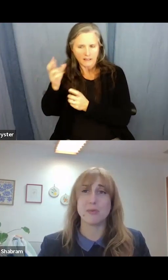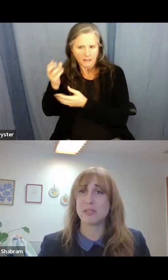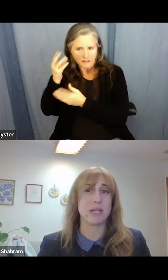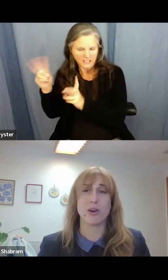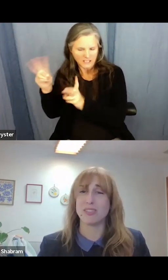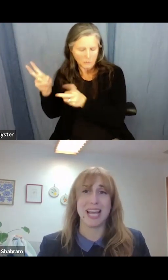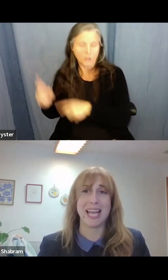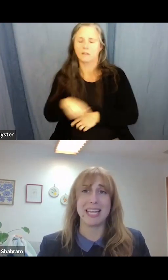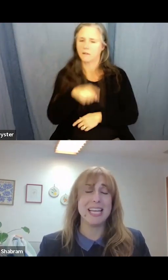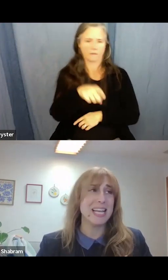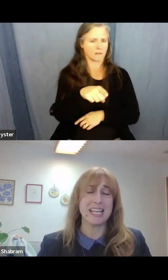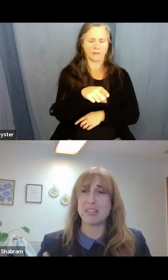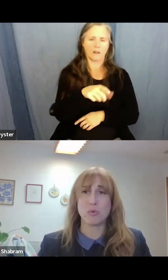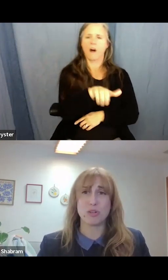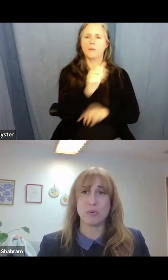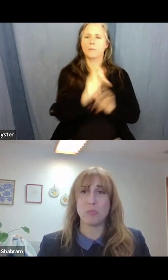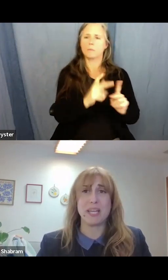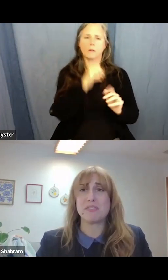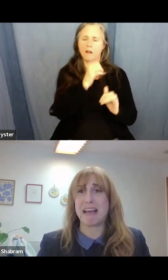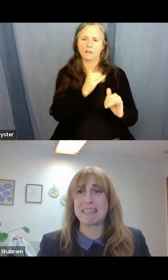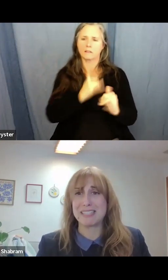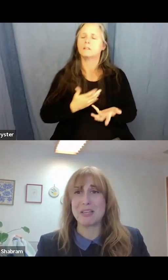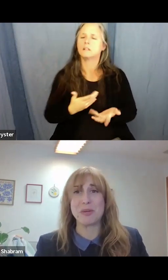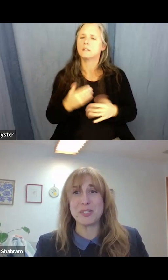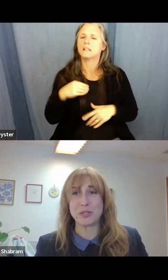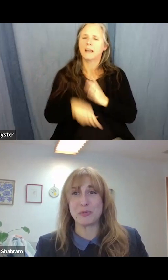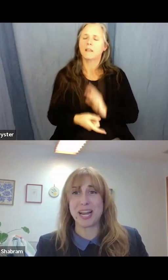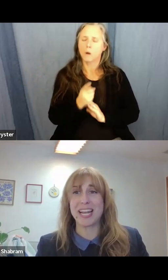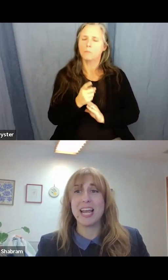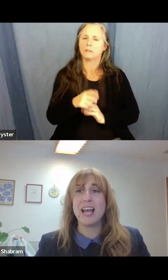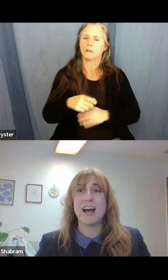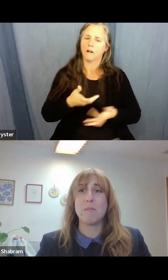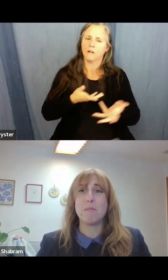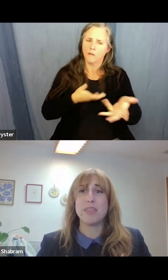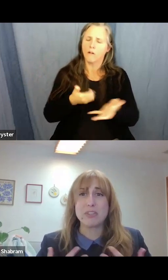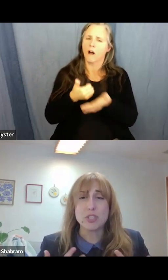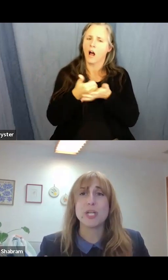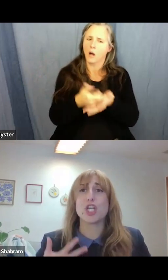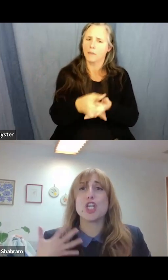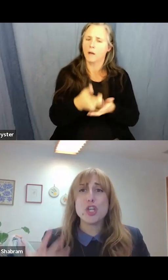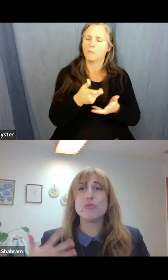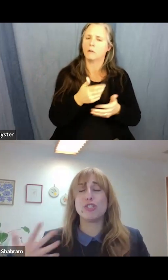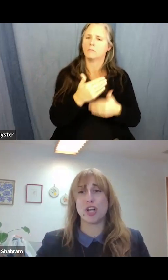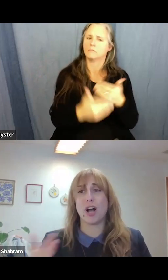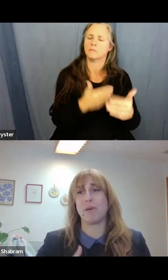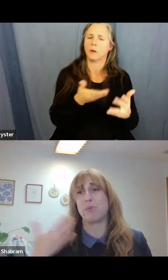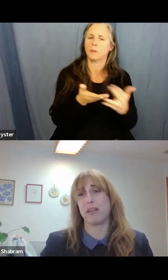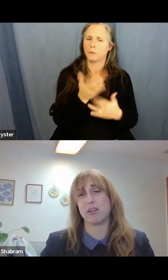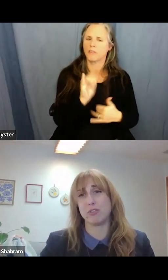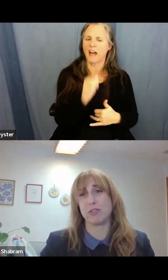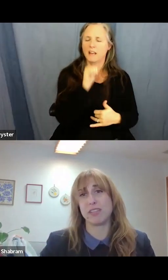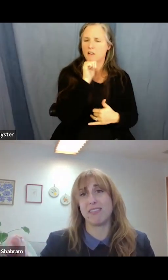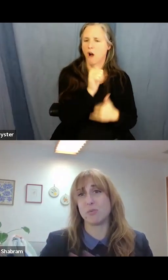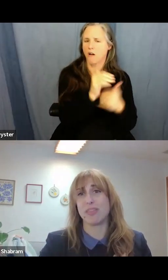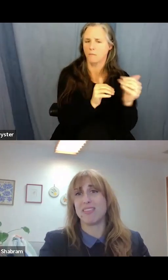like they don't spend all day in this horrible pit of sadness that we do, right? they're doing a huge job by breaking